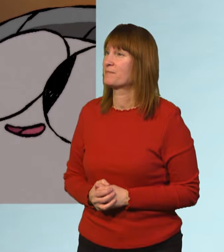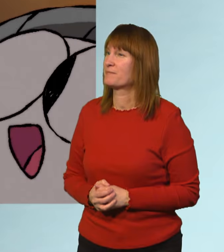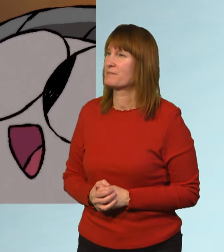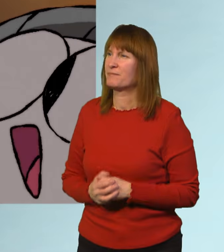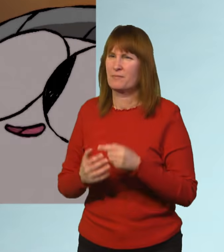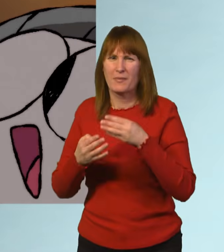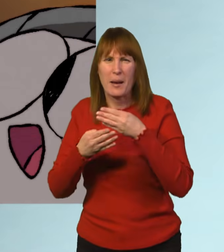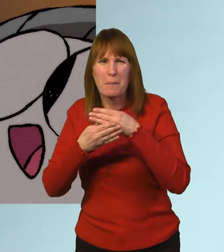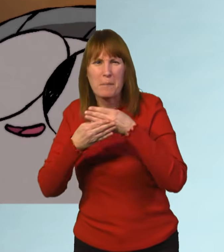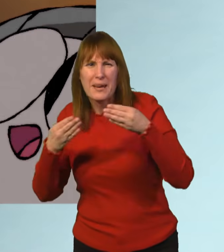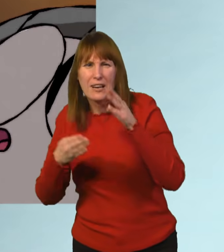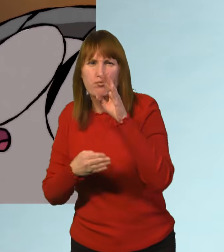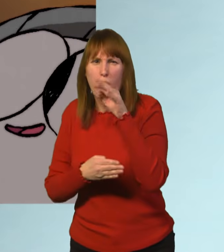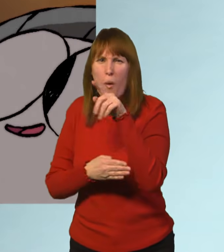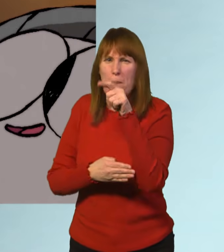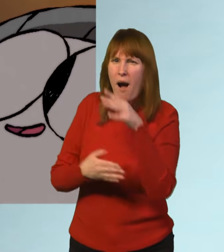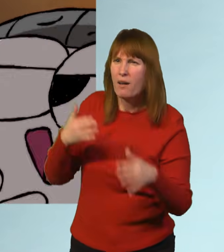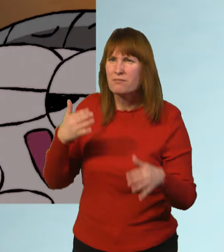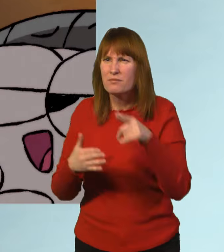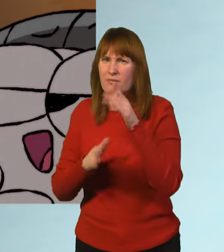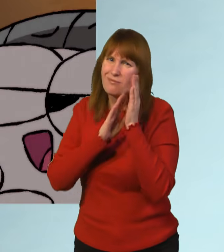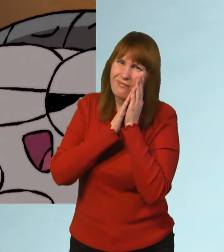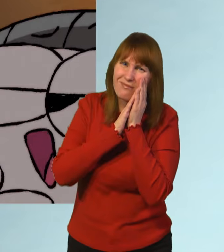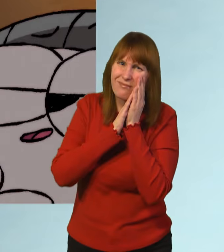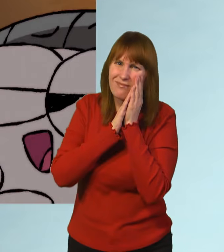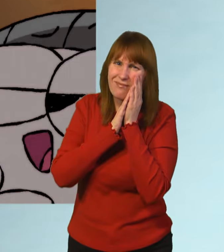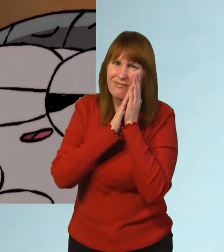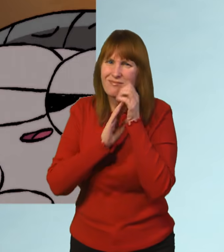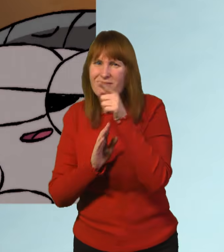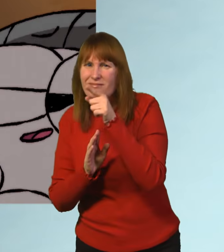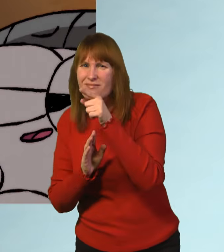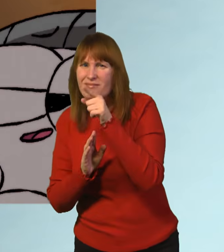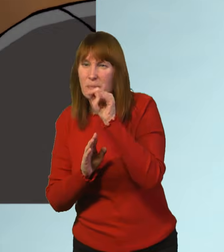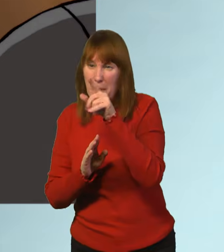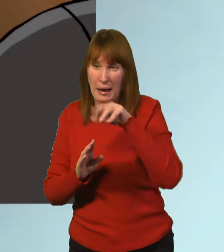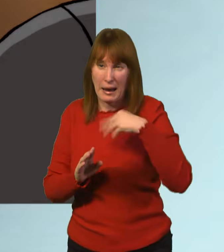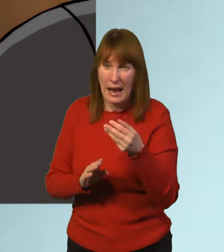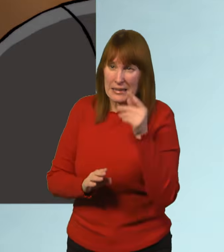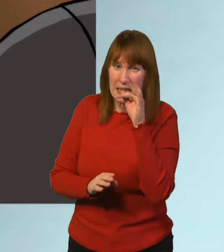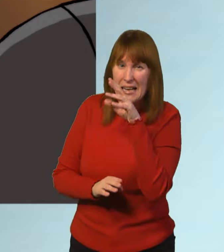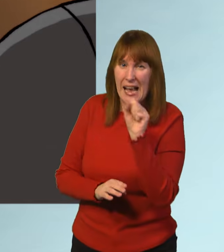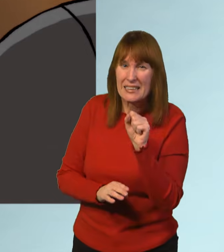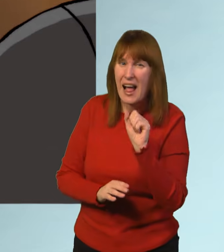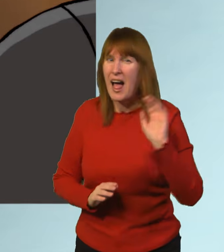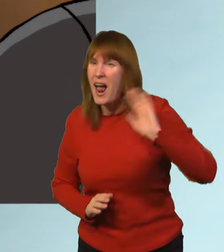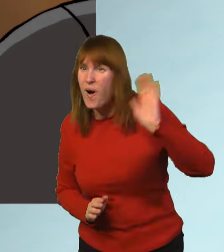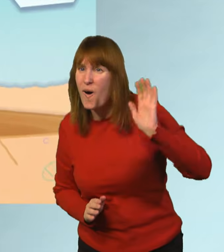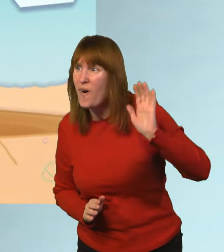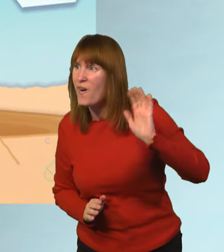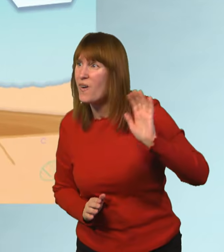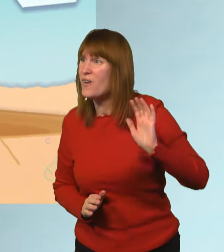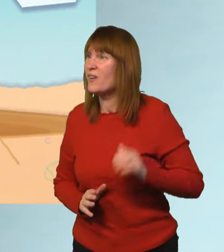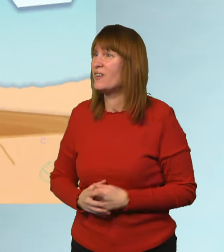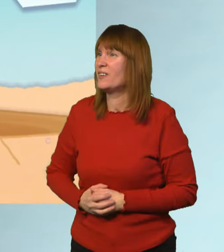A big robot having a snooze? That was going to be my next guess. Hello in